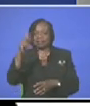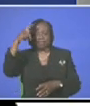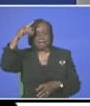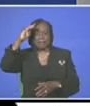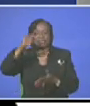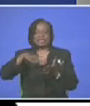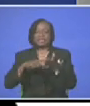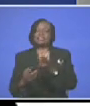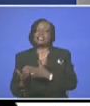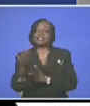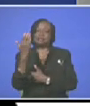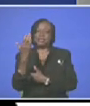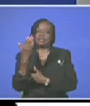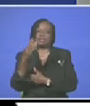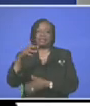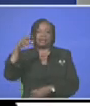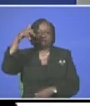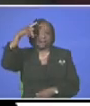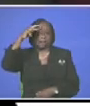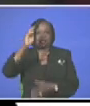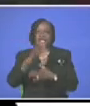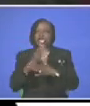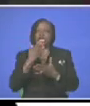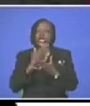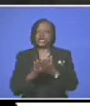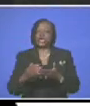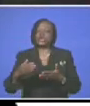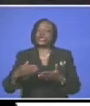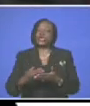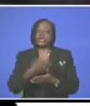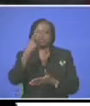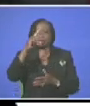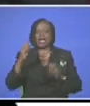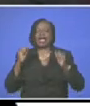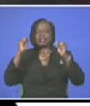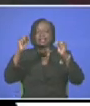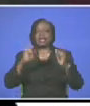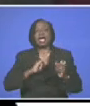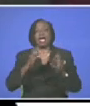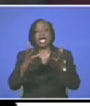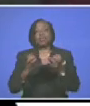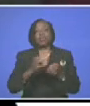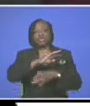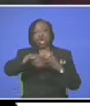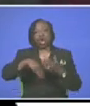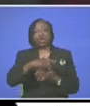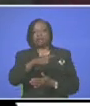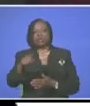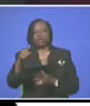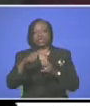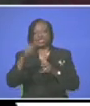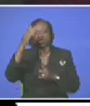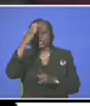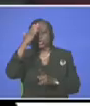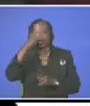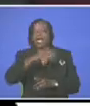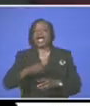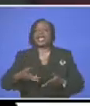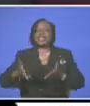also shared some good news for athletes. I want each and everyone to know, and you would notice that I lift my